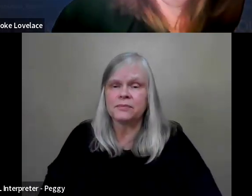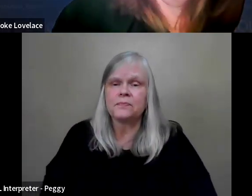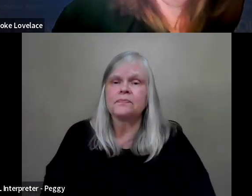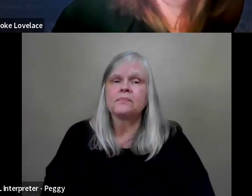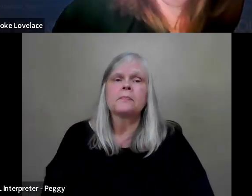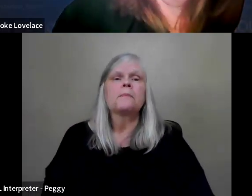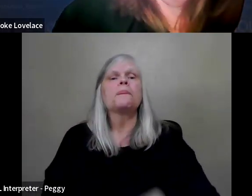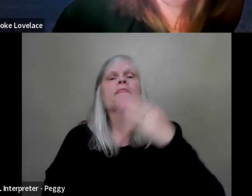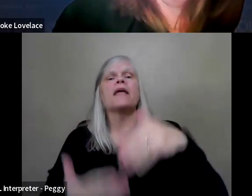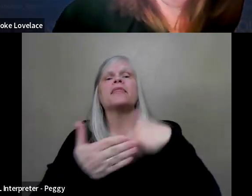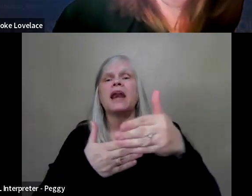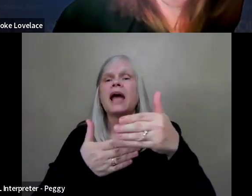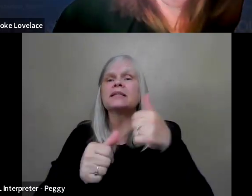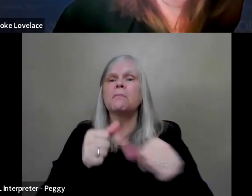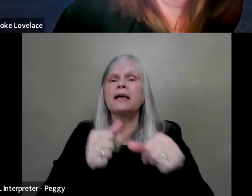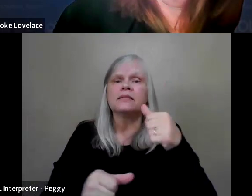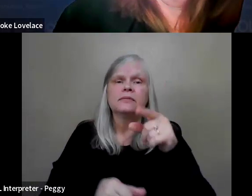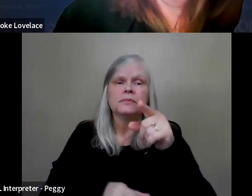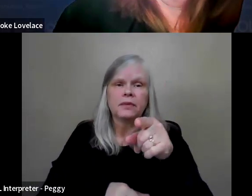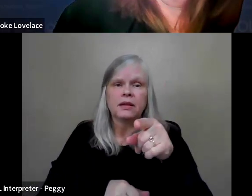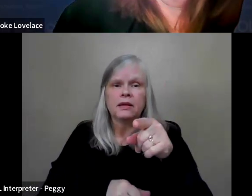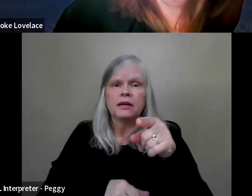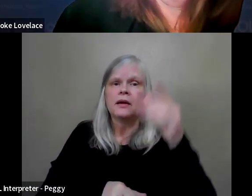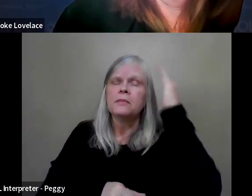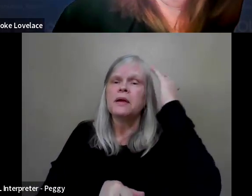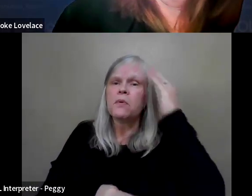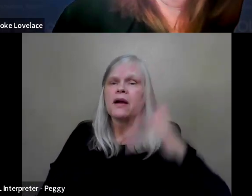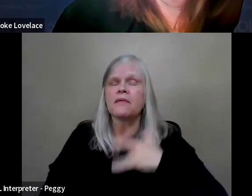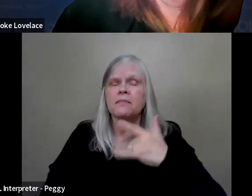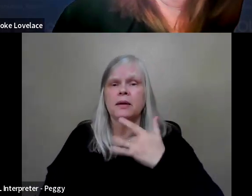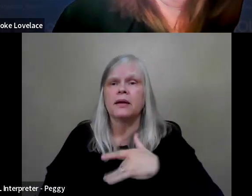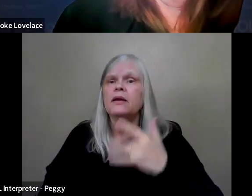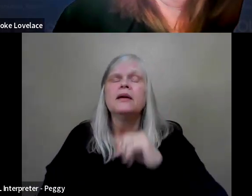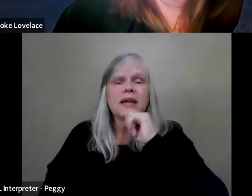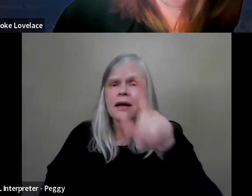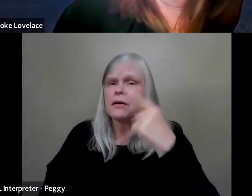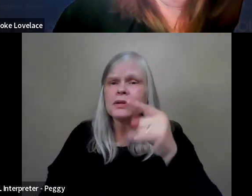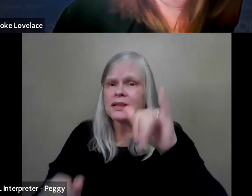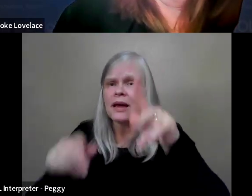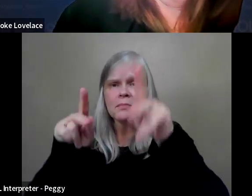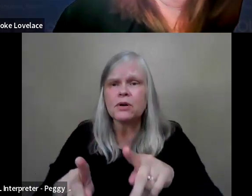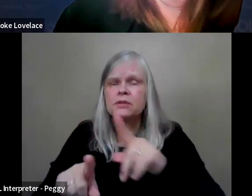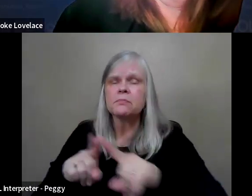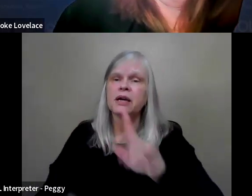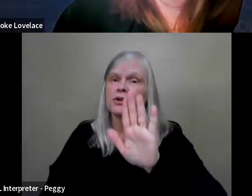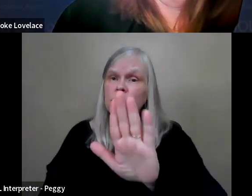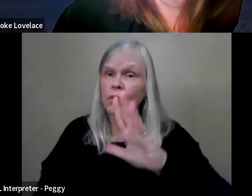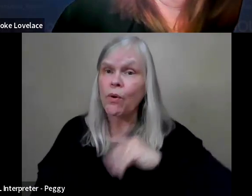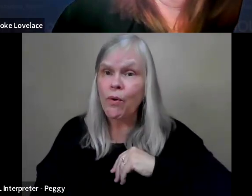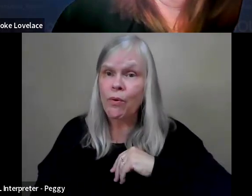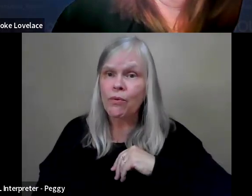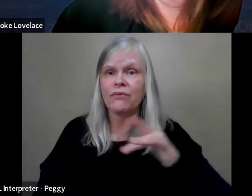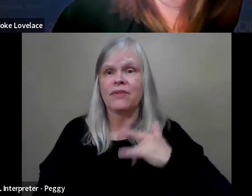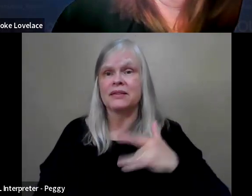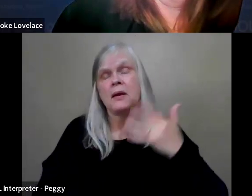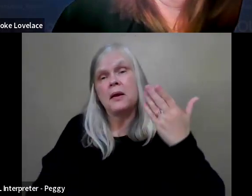The next puzzle piece is to be aware of feelings, not only the person's, of course, but also our own. Maybe